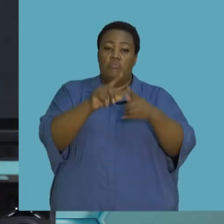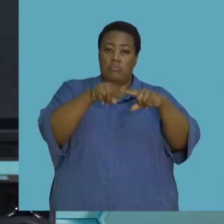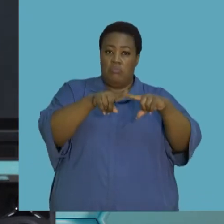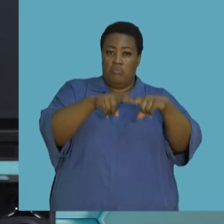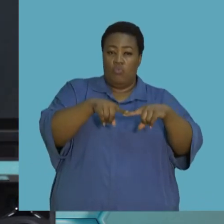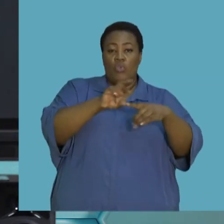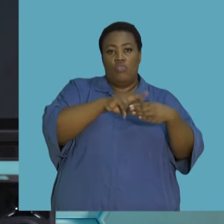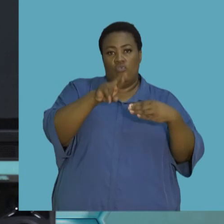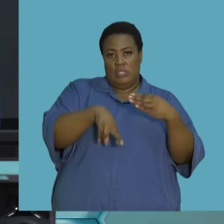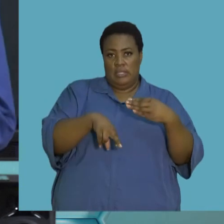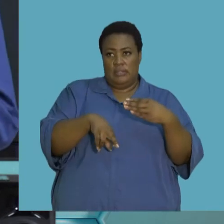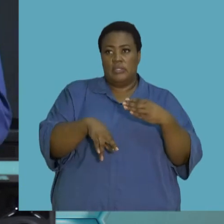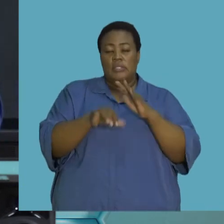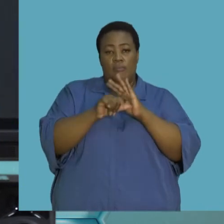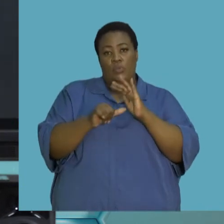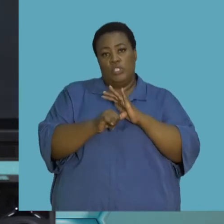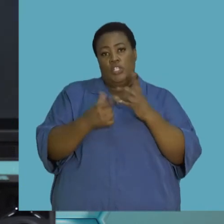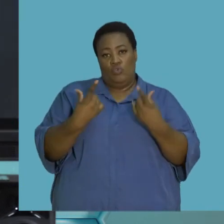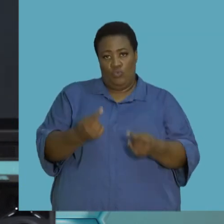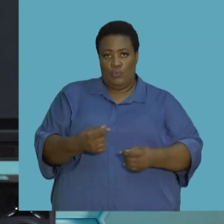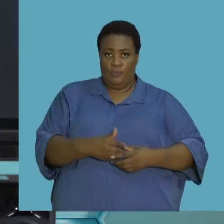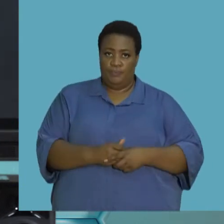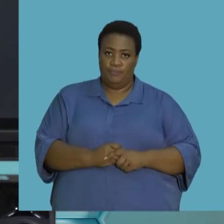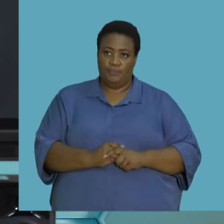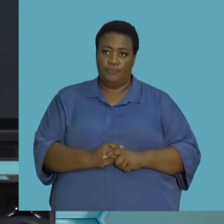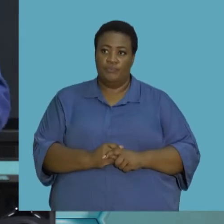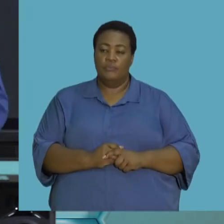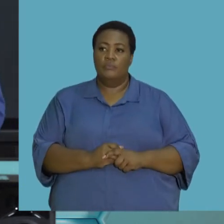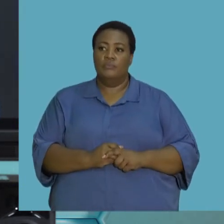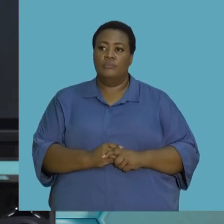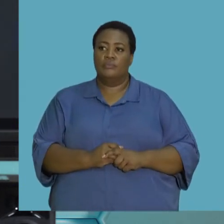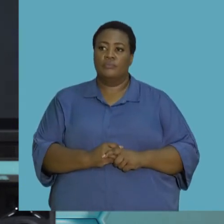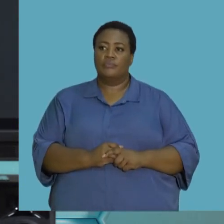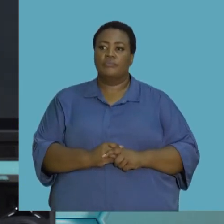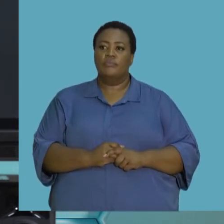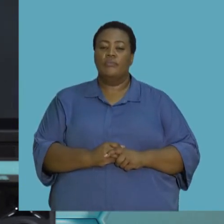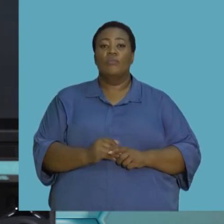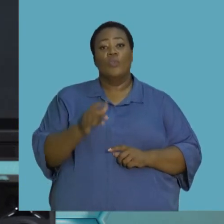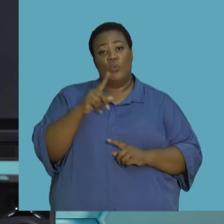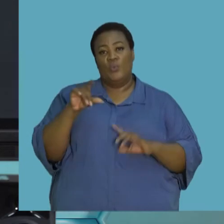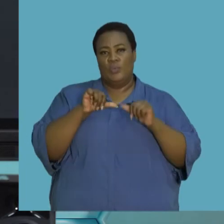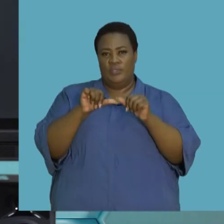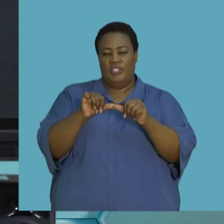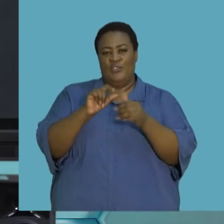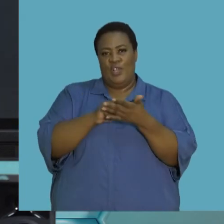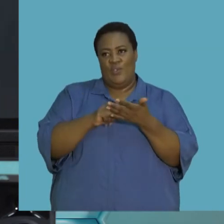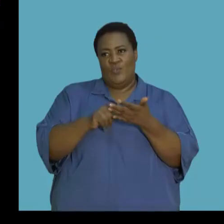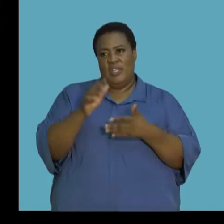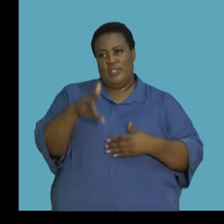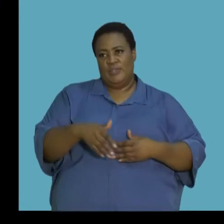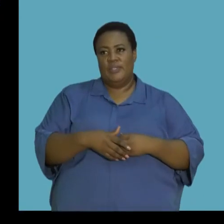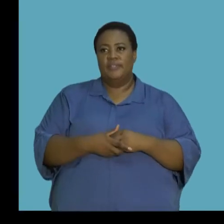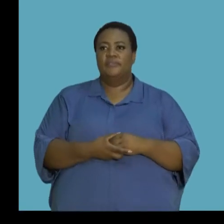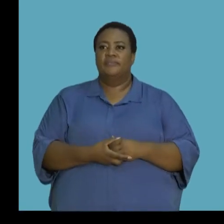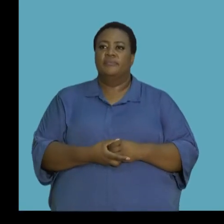So it's important for us to be able to calculate averages when carrying out a scientific investigation. So I'm going to leave that to you